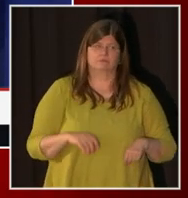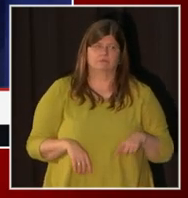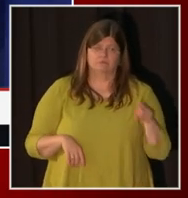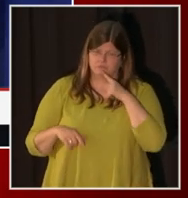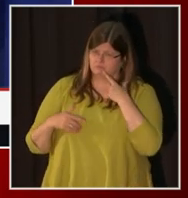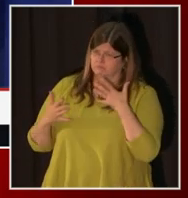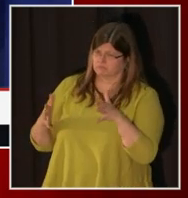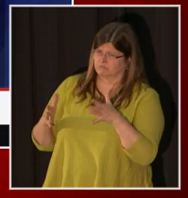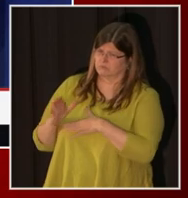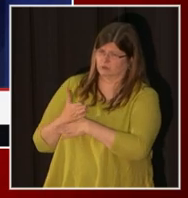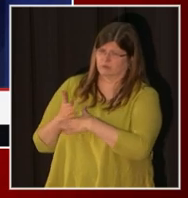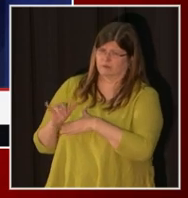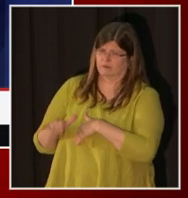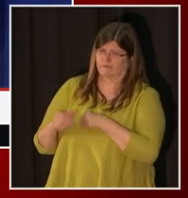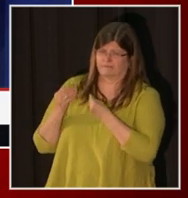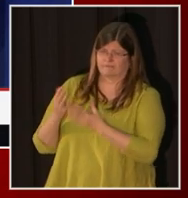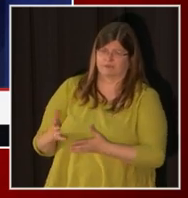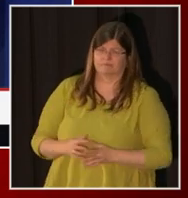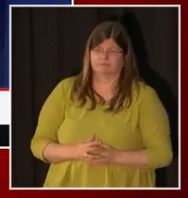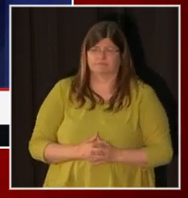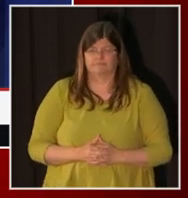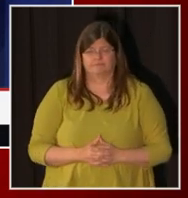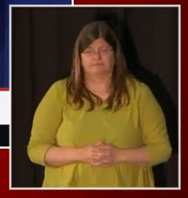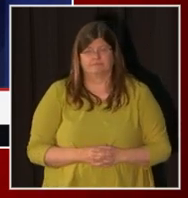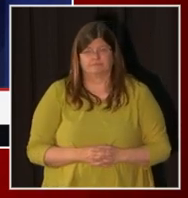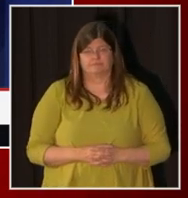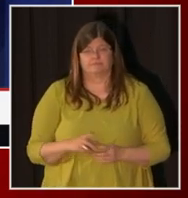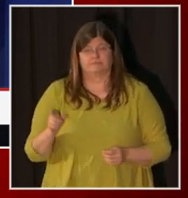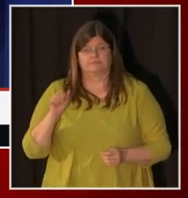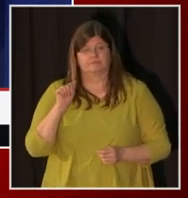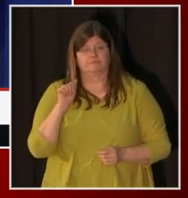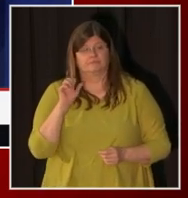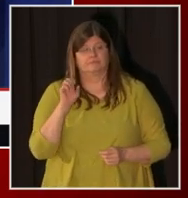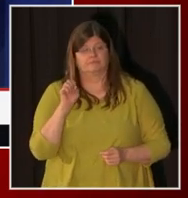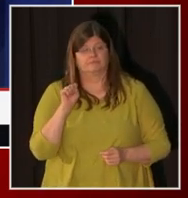the asymptomatic testing in the city,